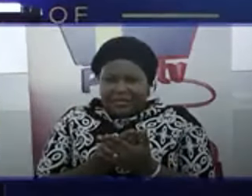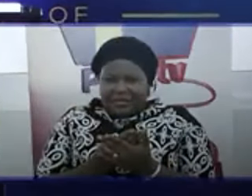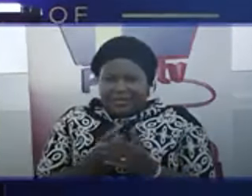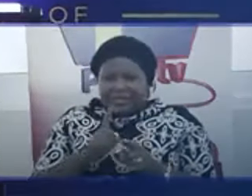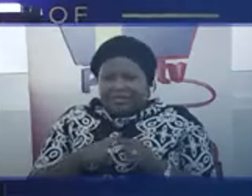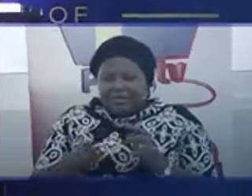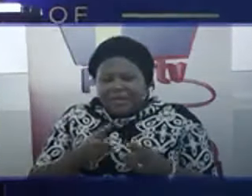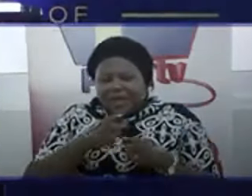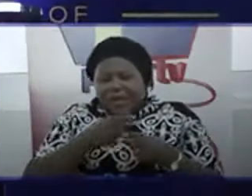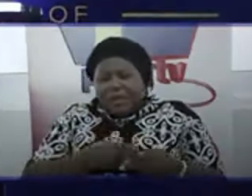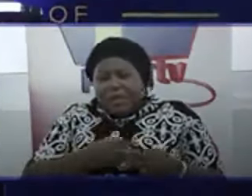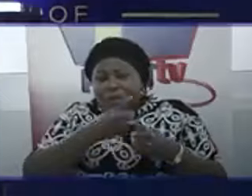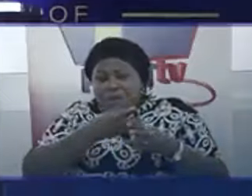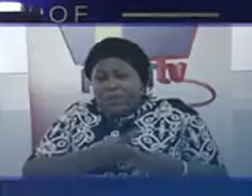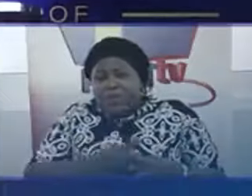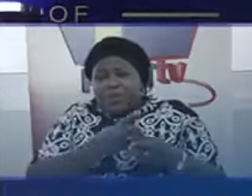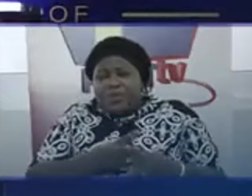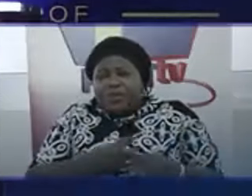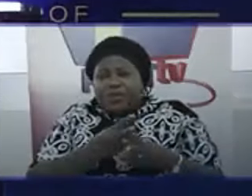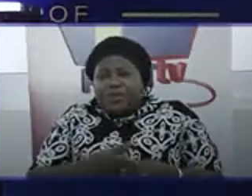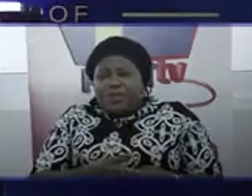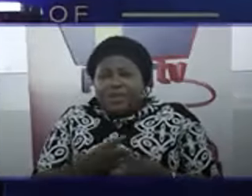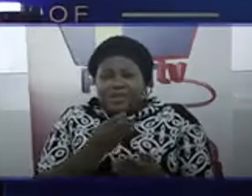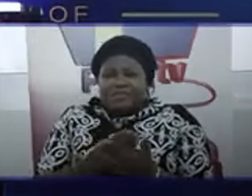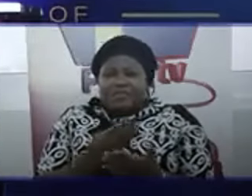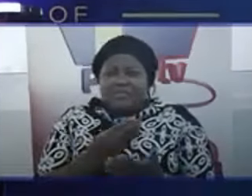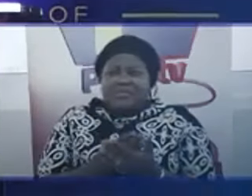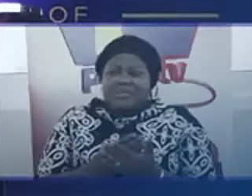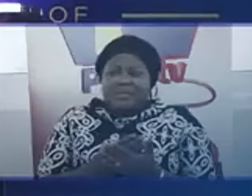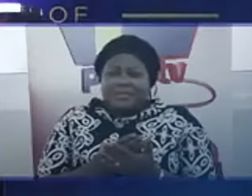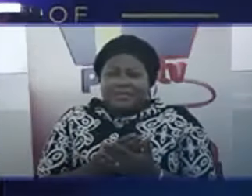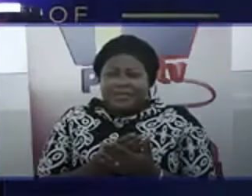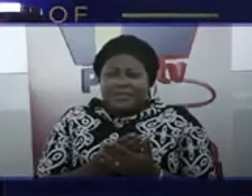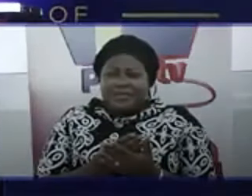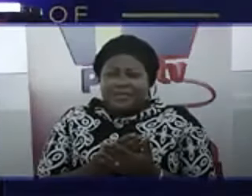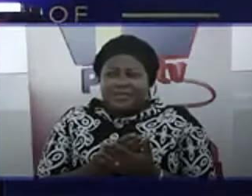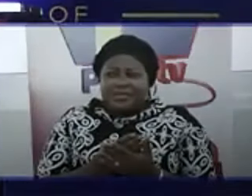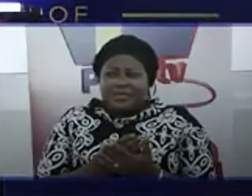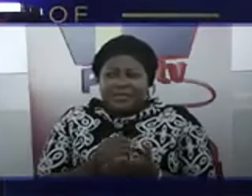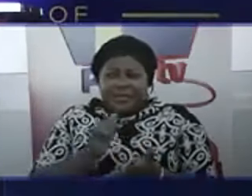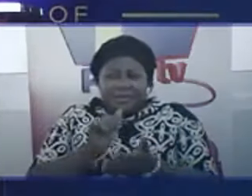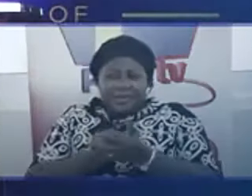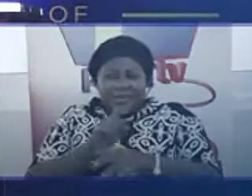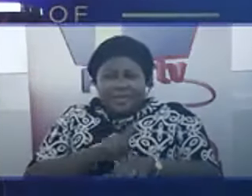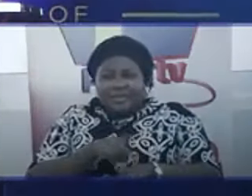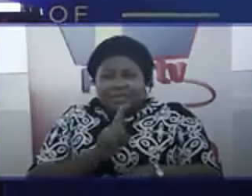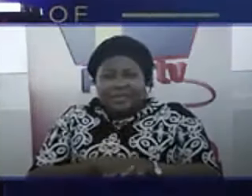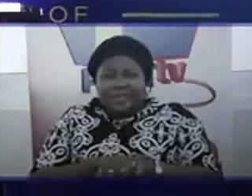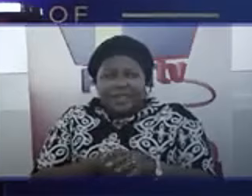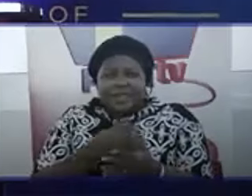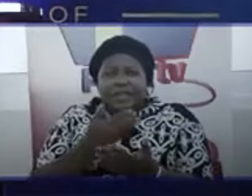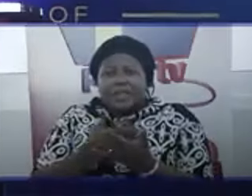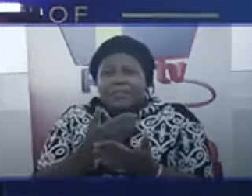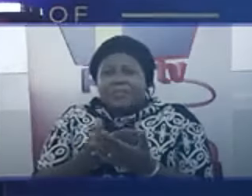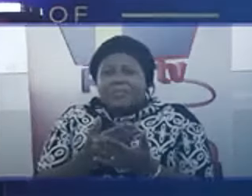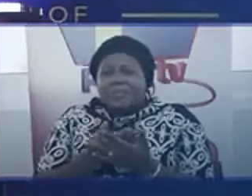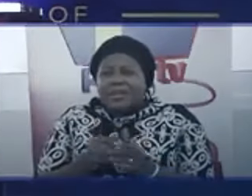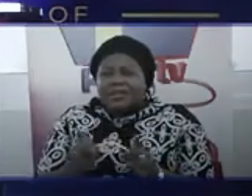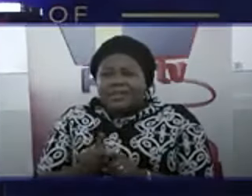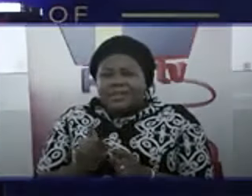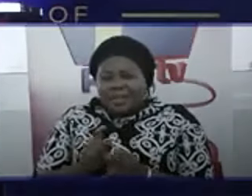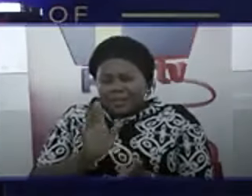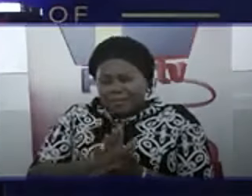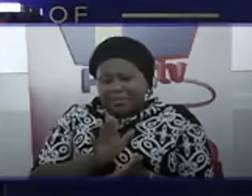weight, monetary units. Those days, money was not in notes as we have